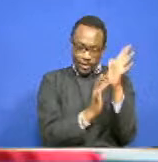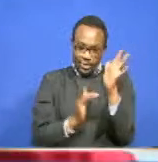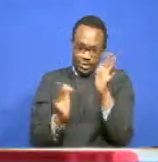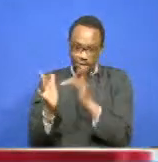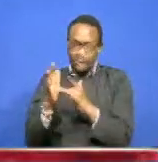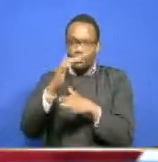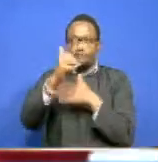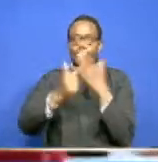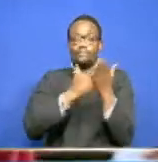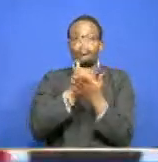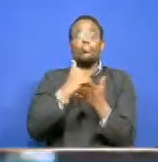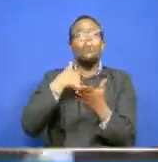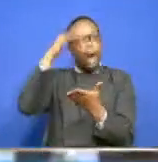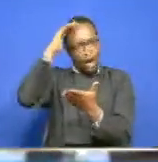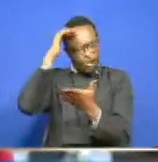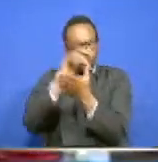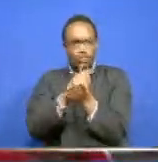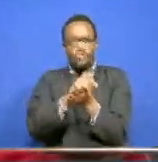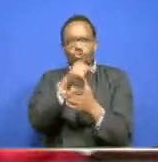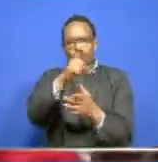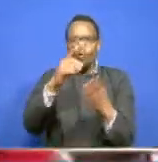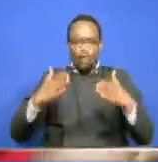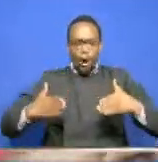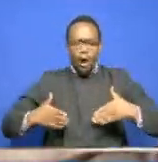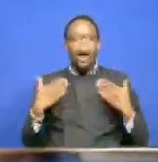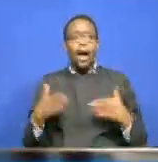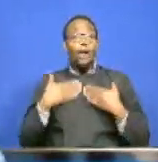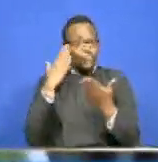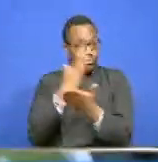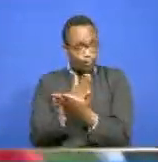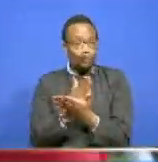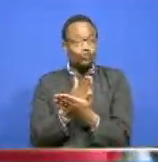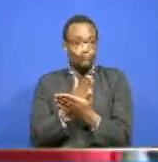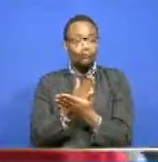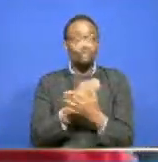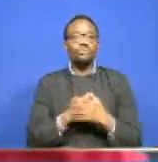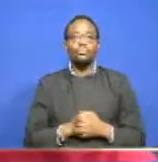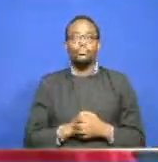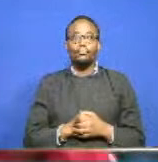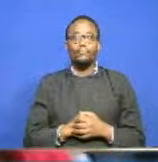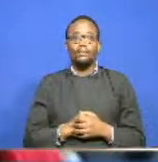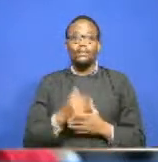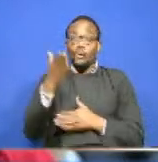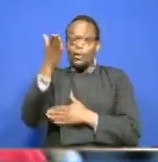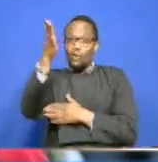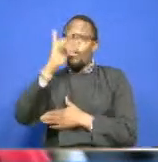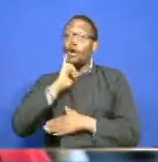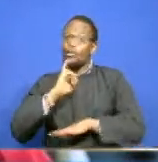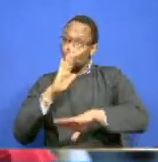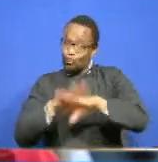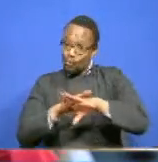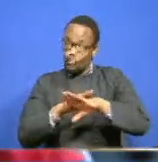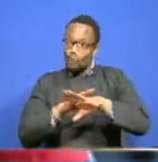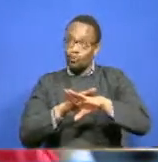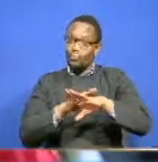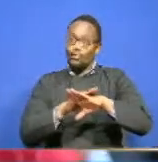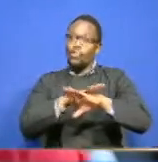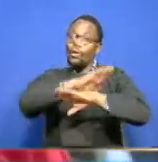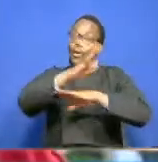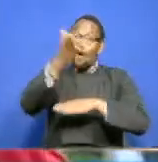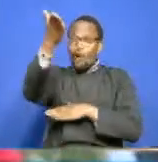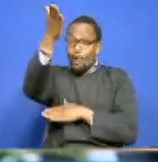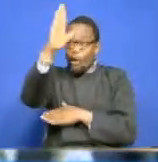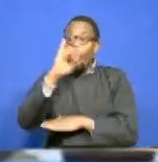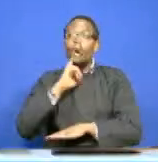Amen. I believe you're all happy to be here this morning, right? God is good. God